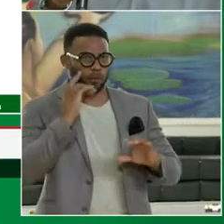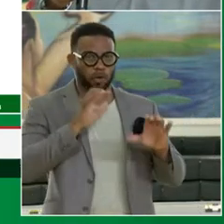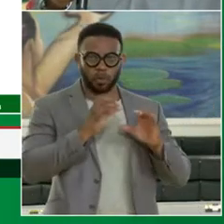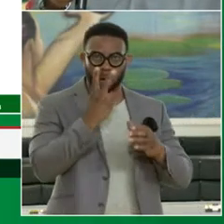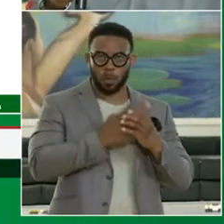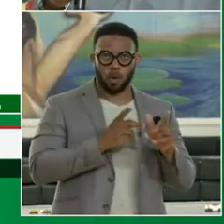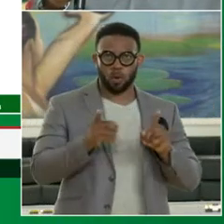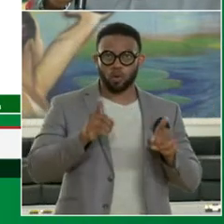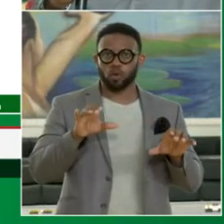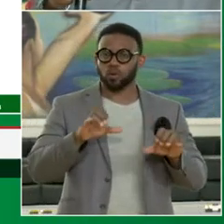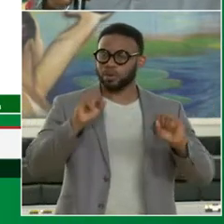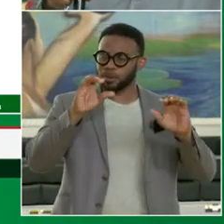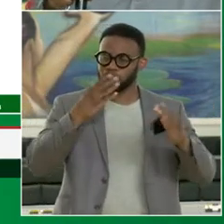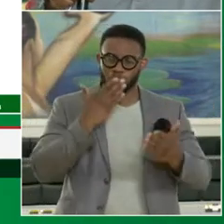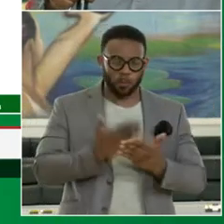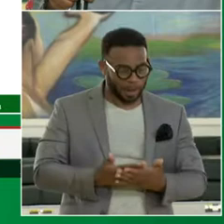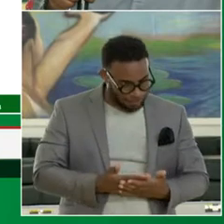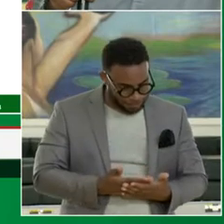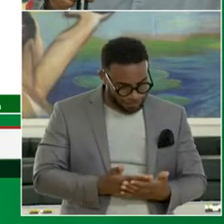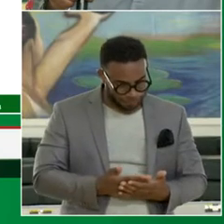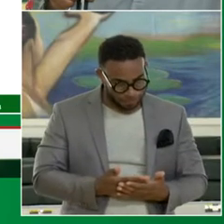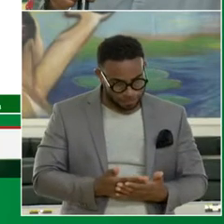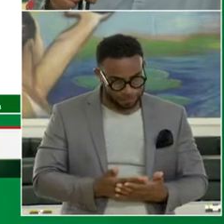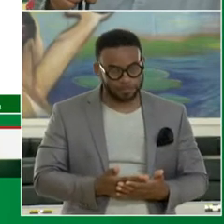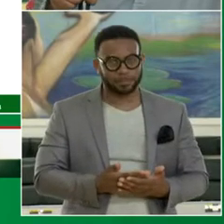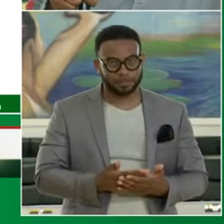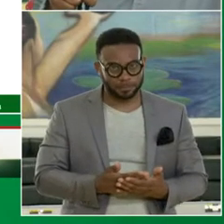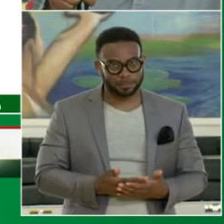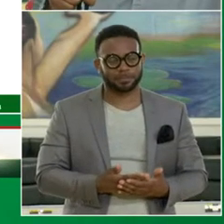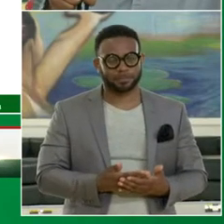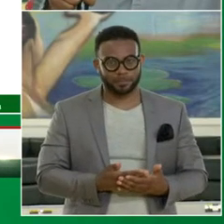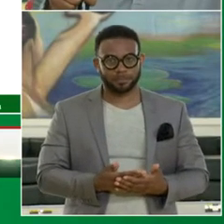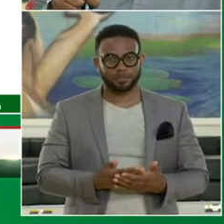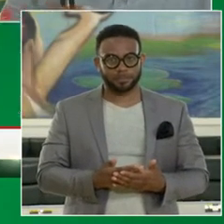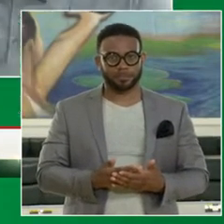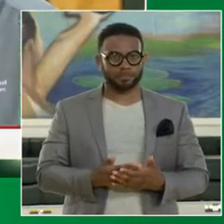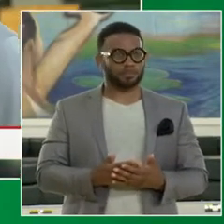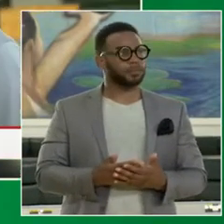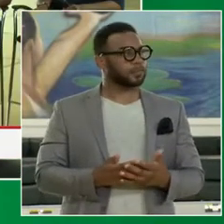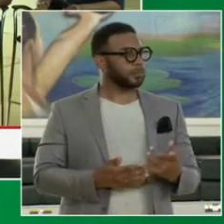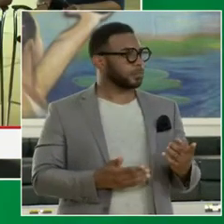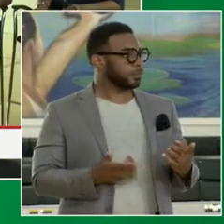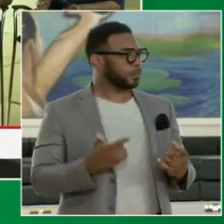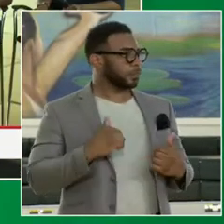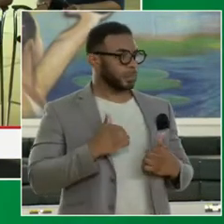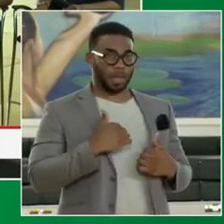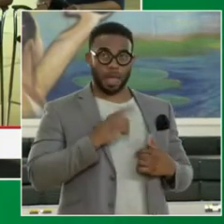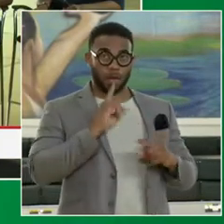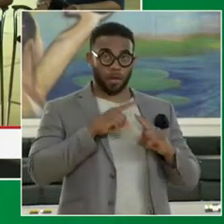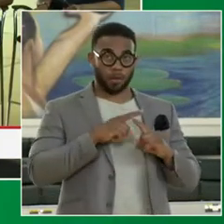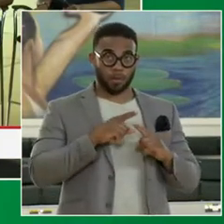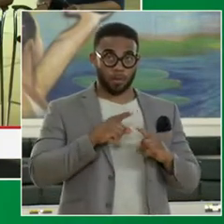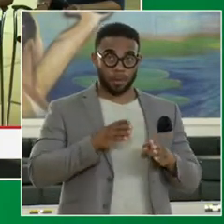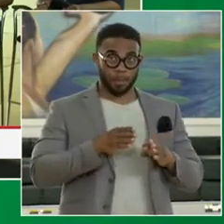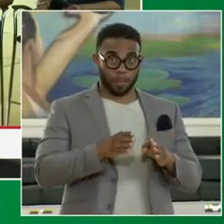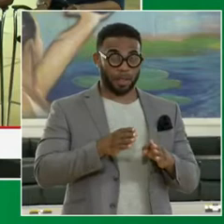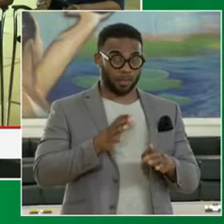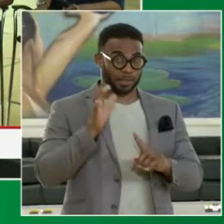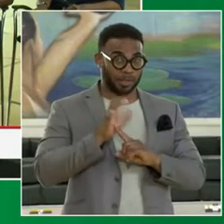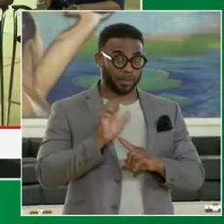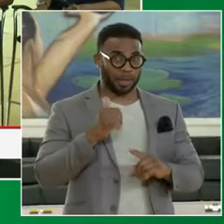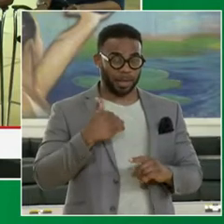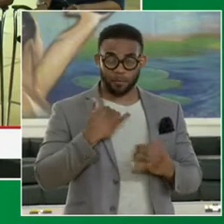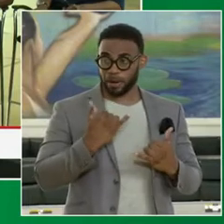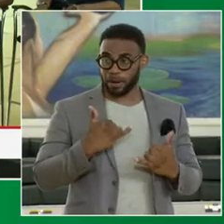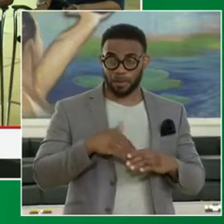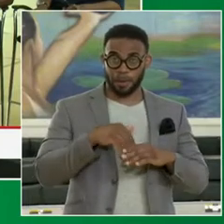Communication, doing extremely well. Great. Yeah. And I can speak to the Pathways Champions that we have working in